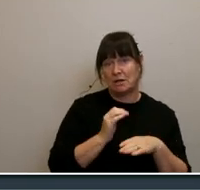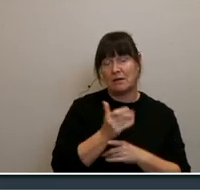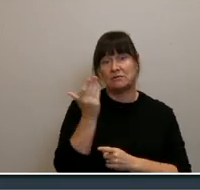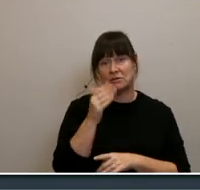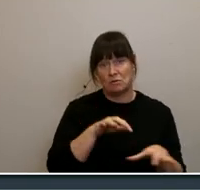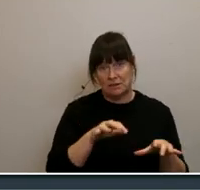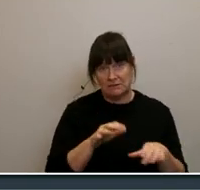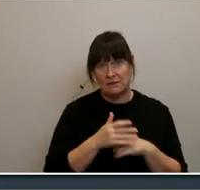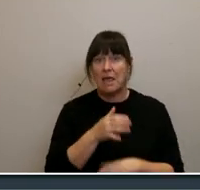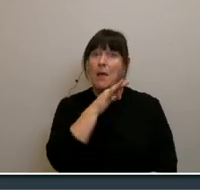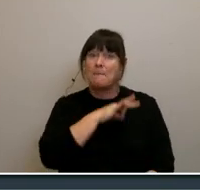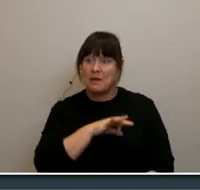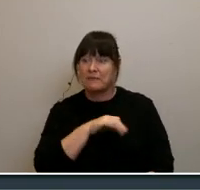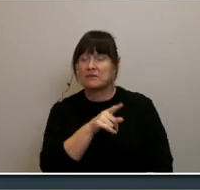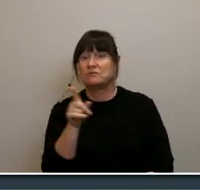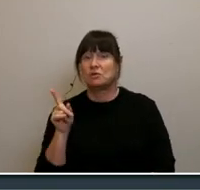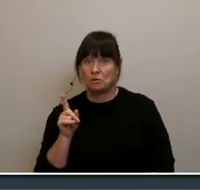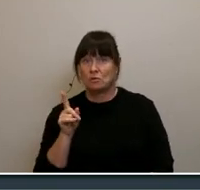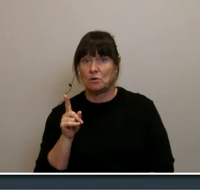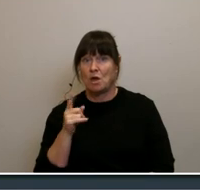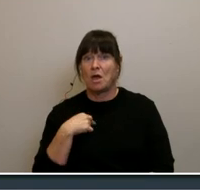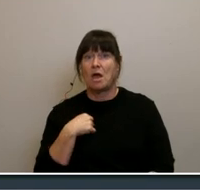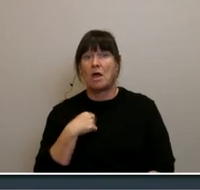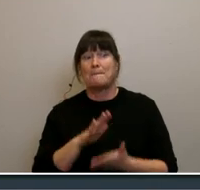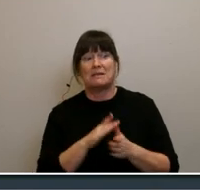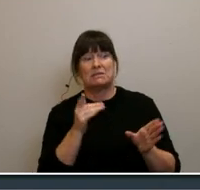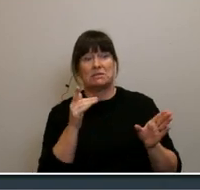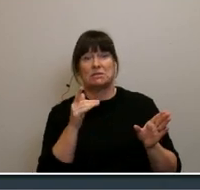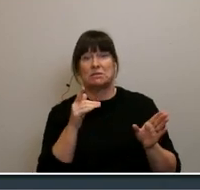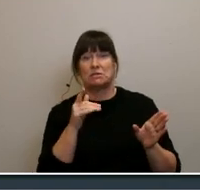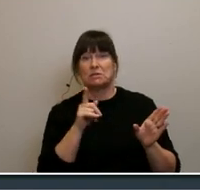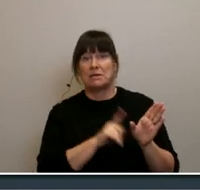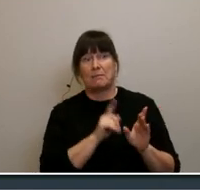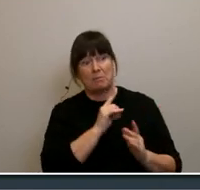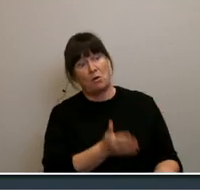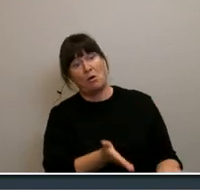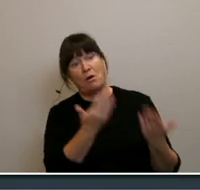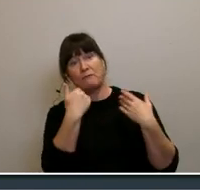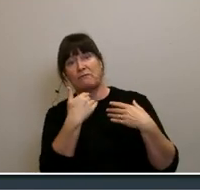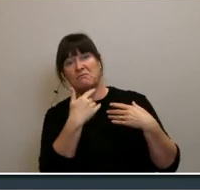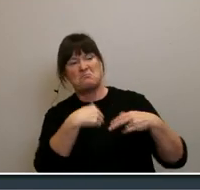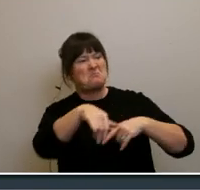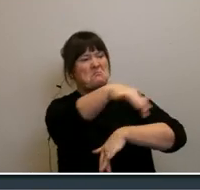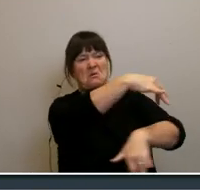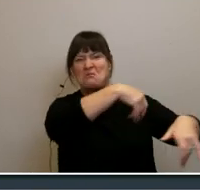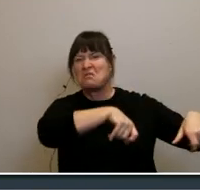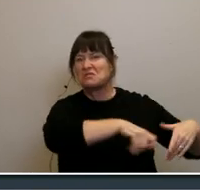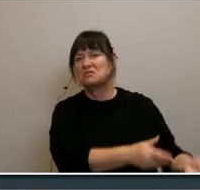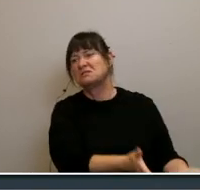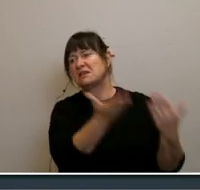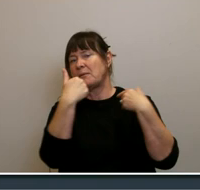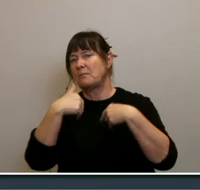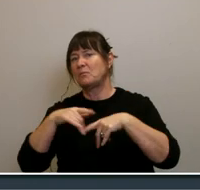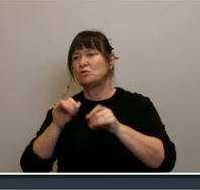These are benefits for you guys. I'm getting youth off the streets. It's made for all ages, free to come. Free work done